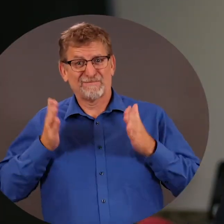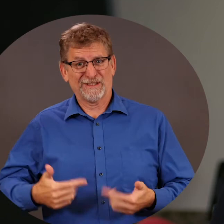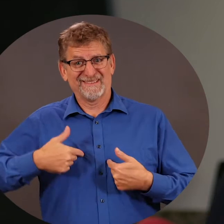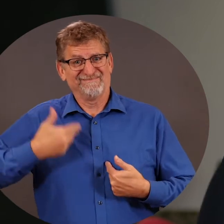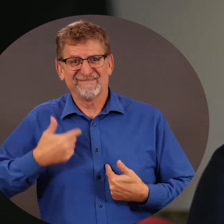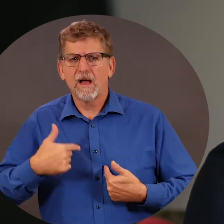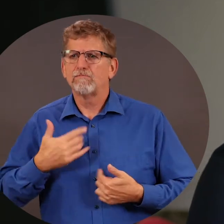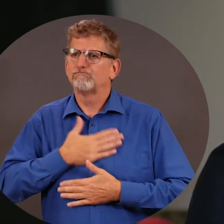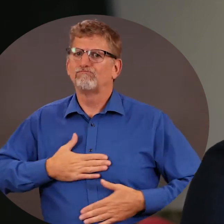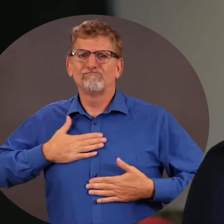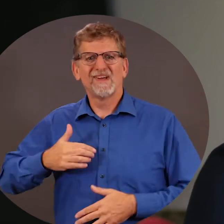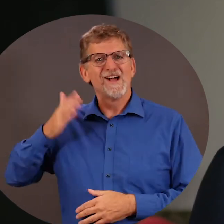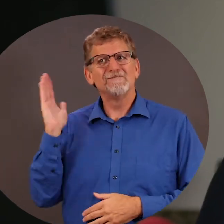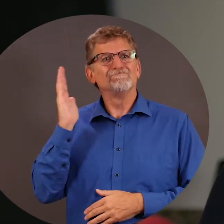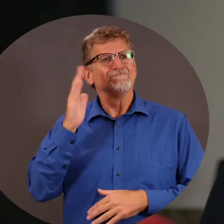am, I'm